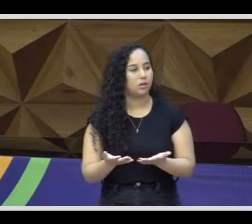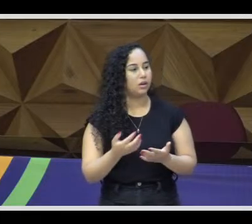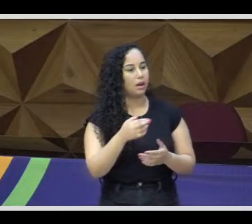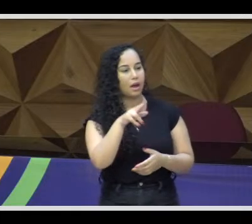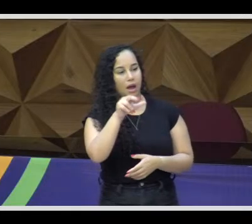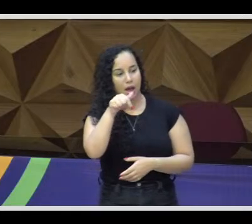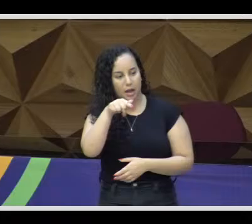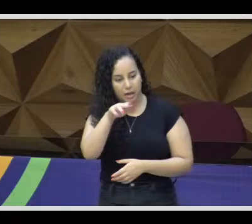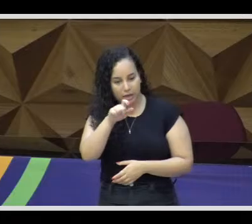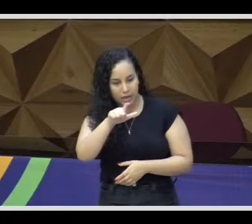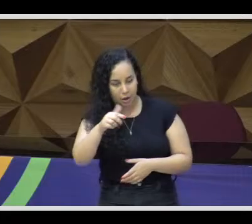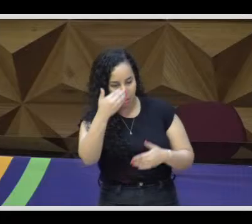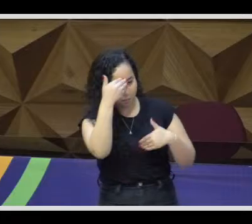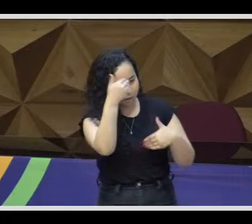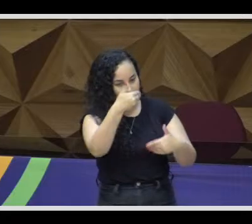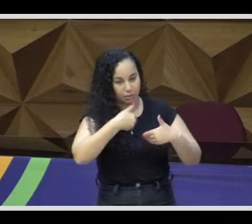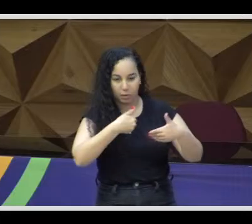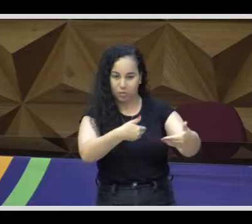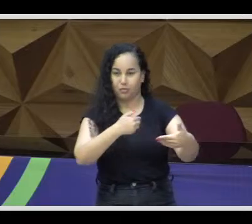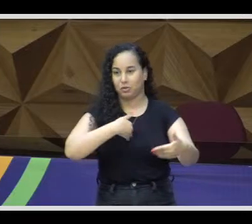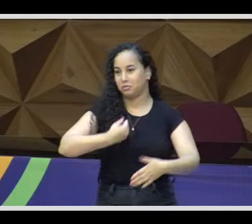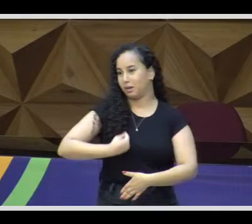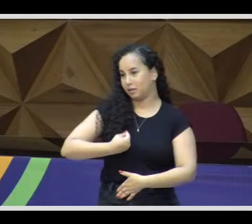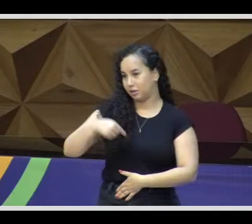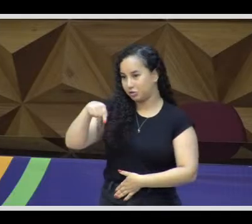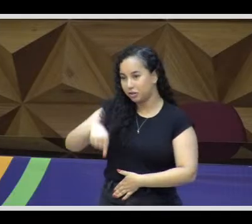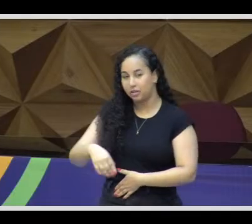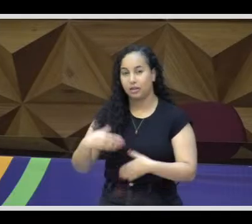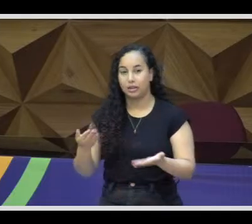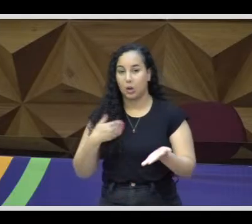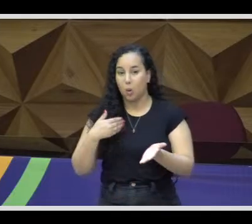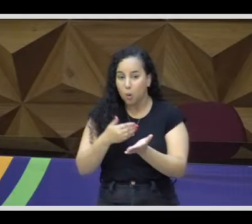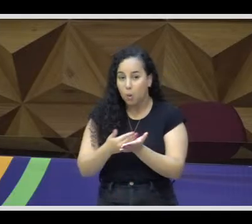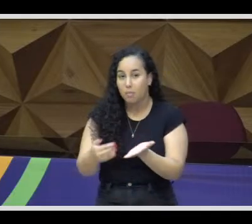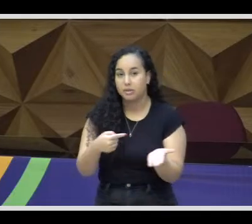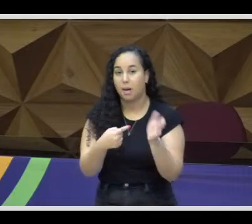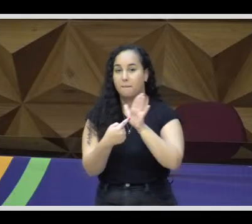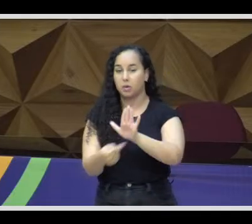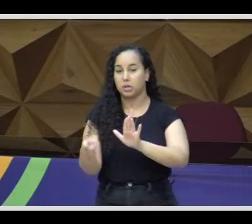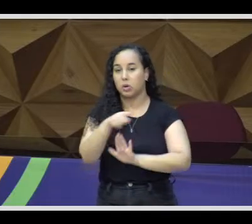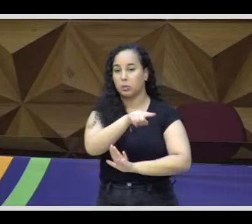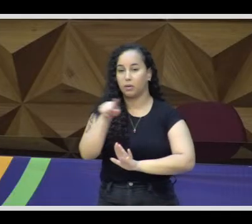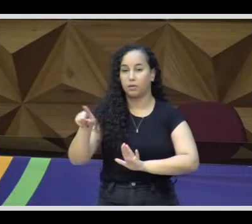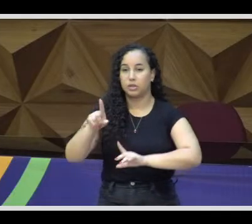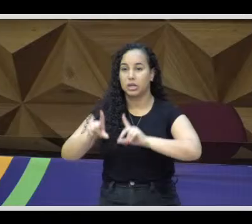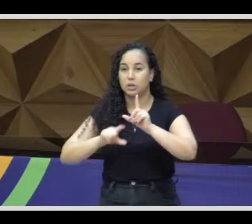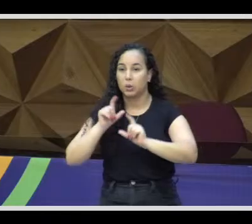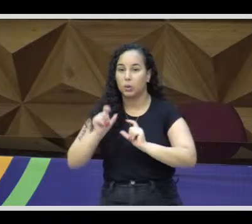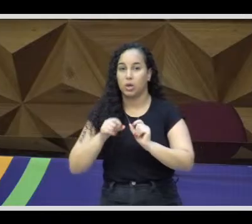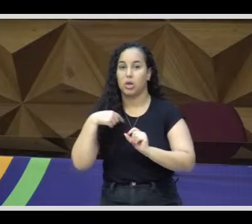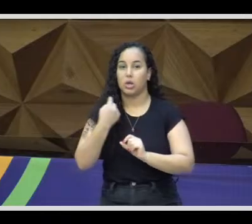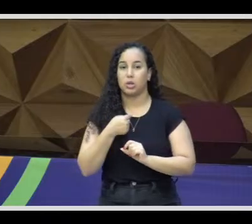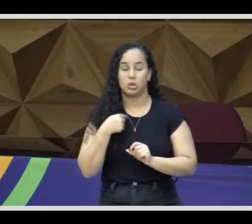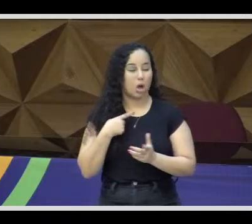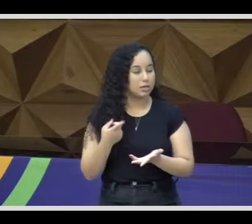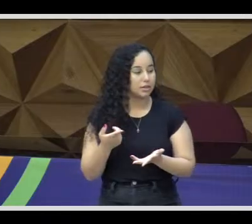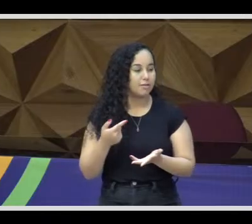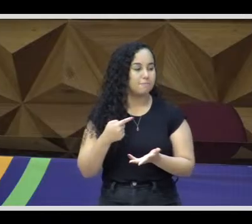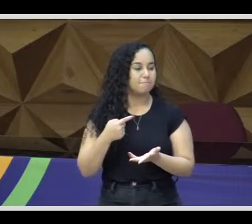for the invitation to be here. So let me start showing you some of the work we are developing